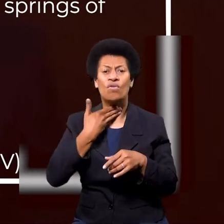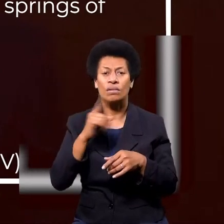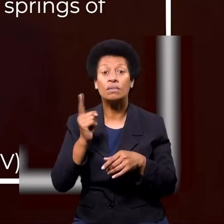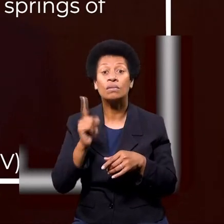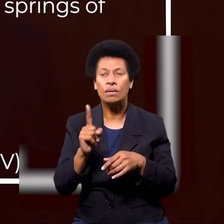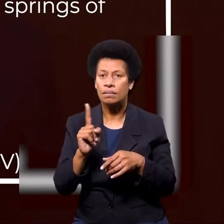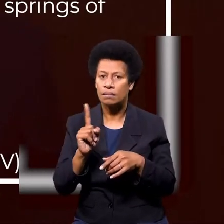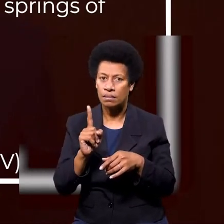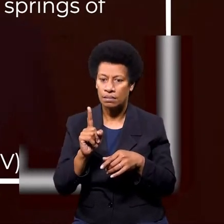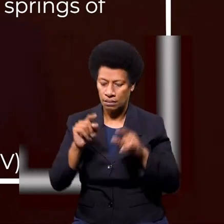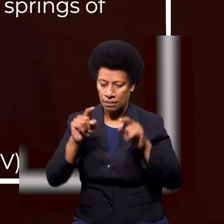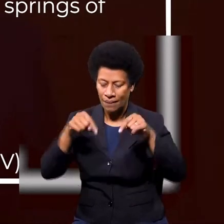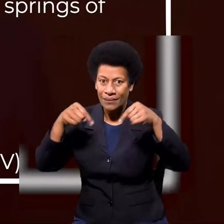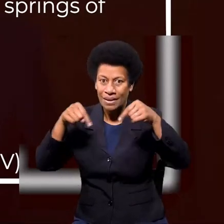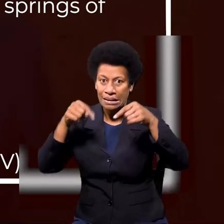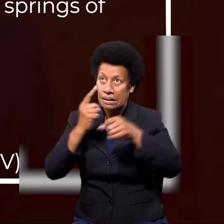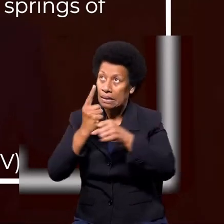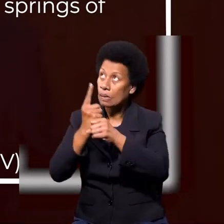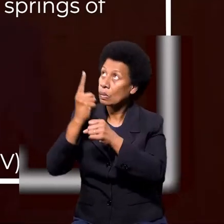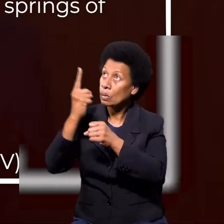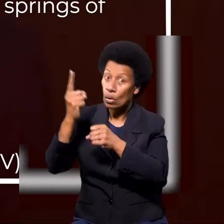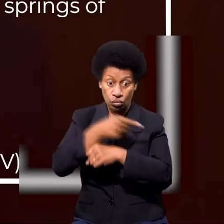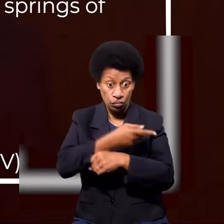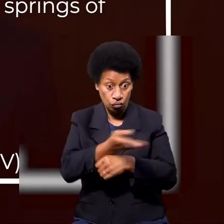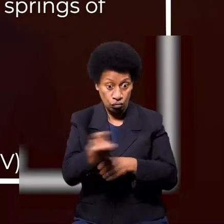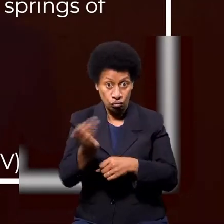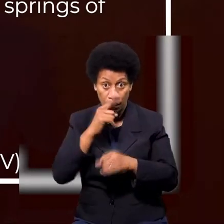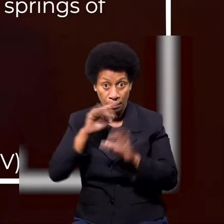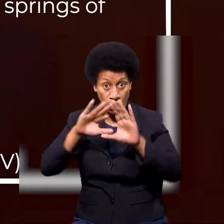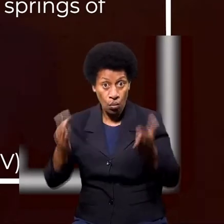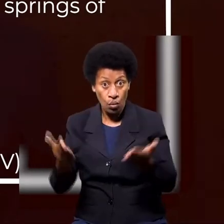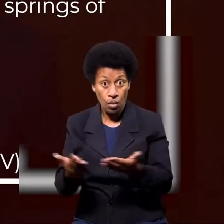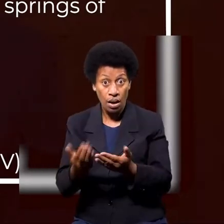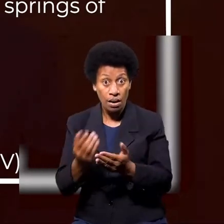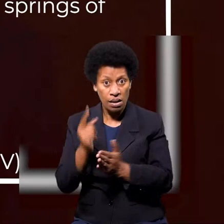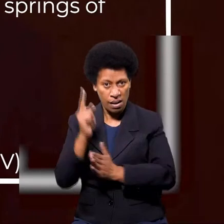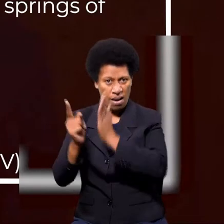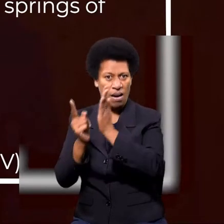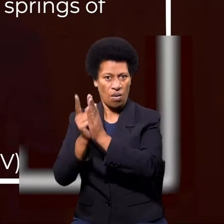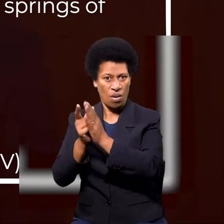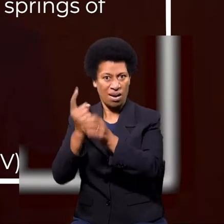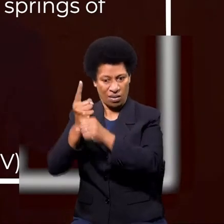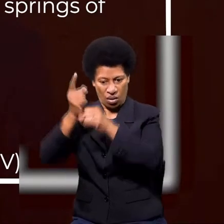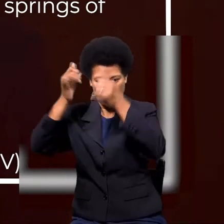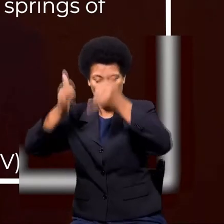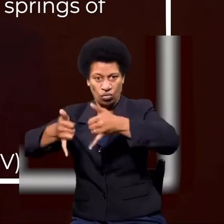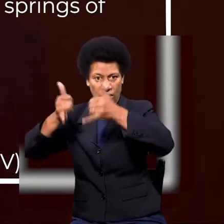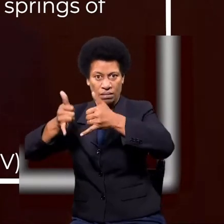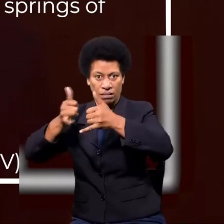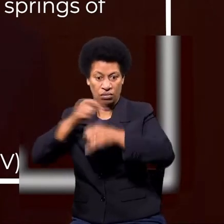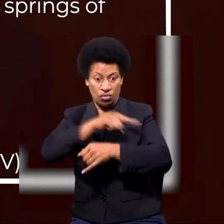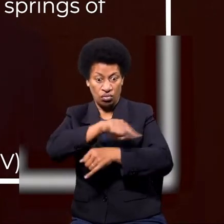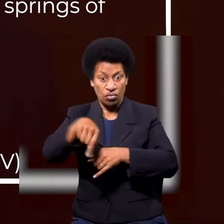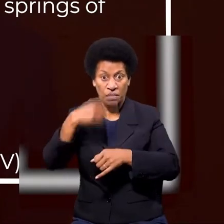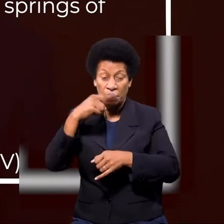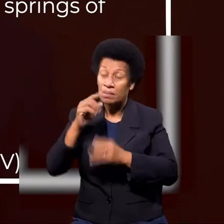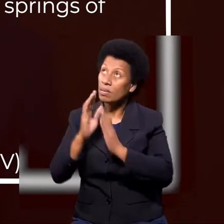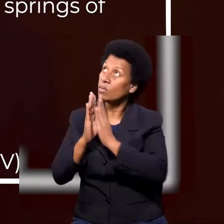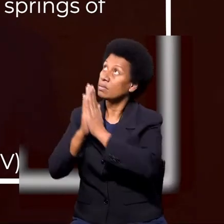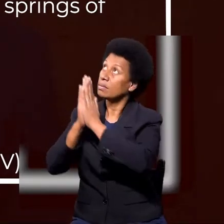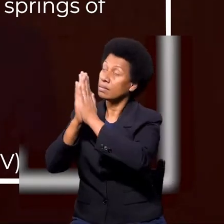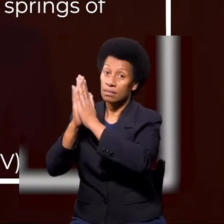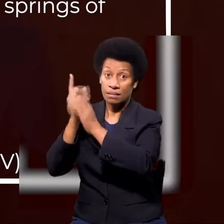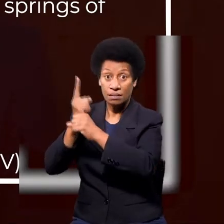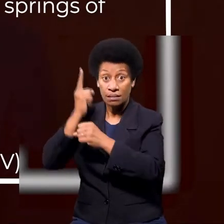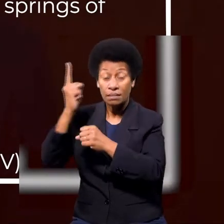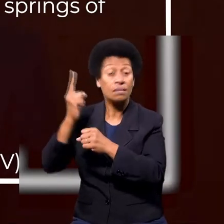to this, "Fear God and give glory to him, for the hour of his judgment has come, and worship him who